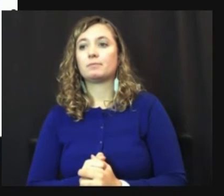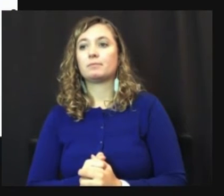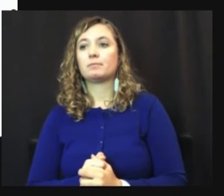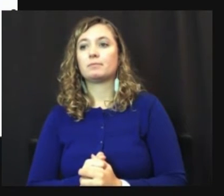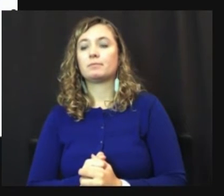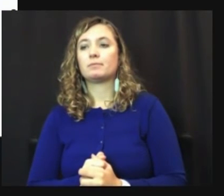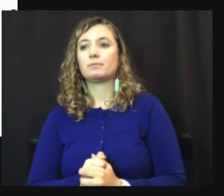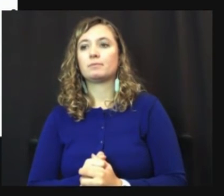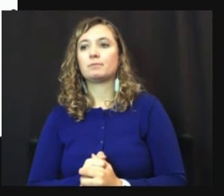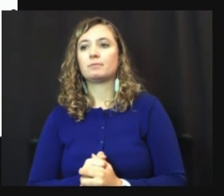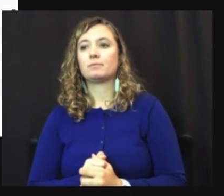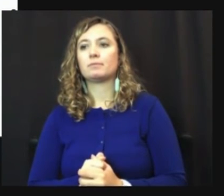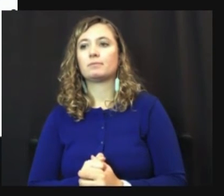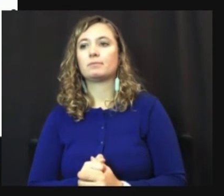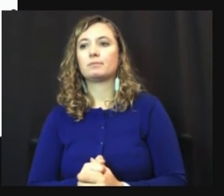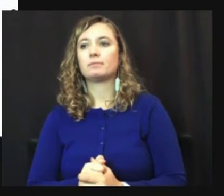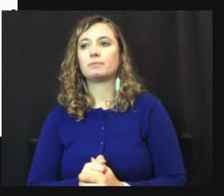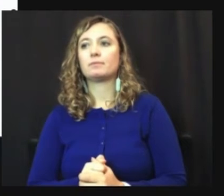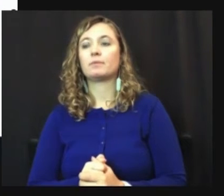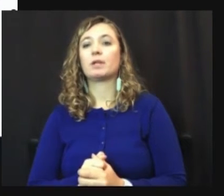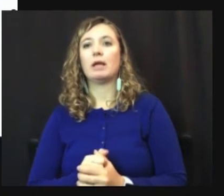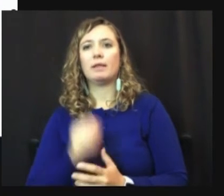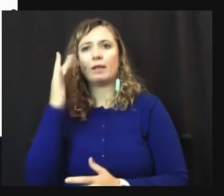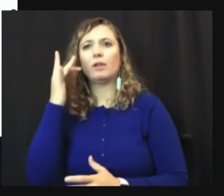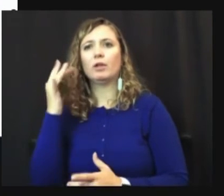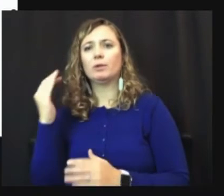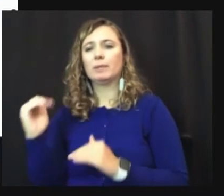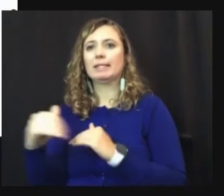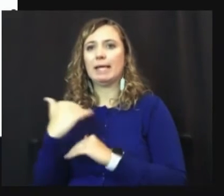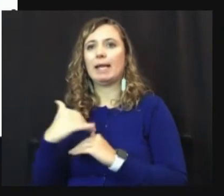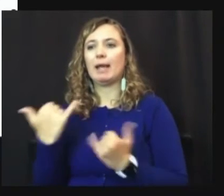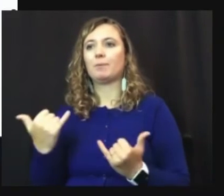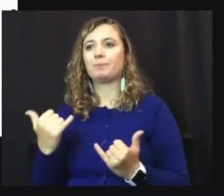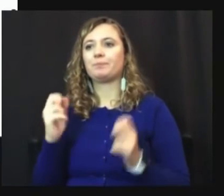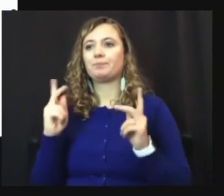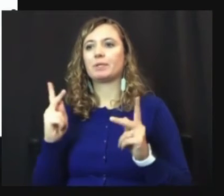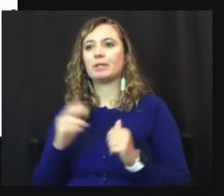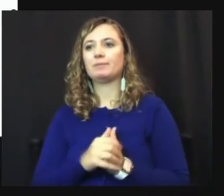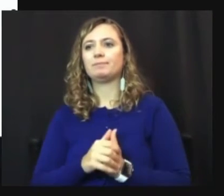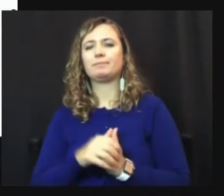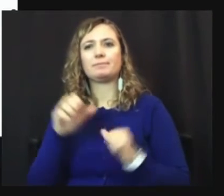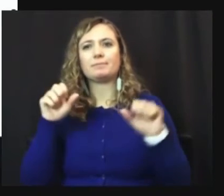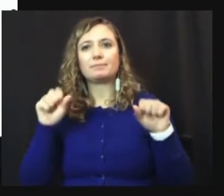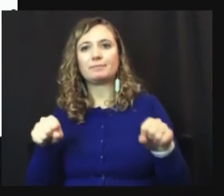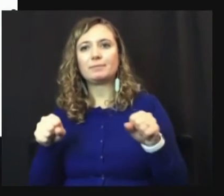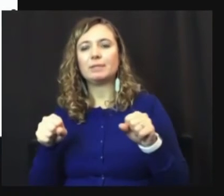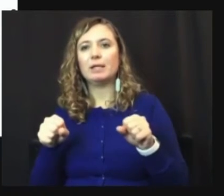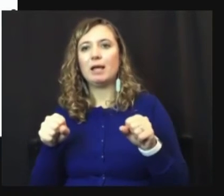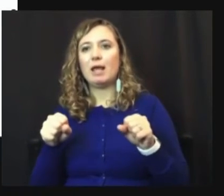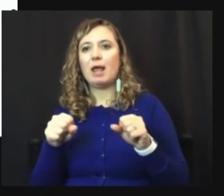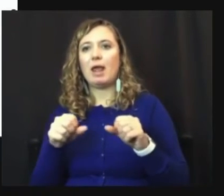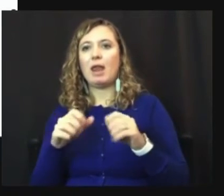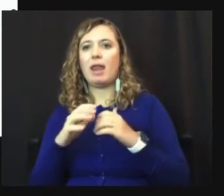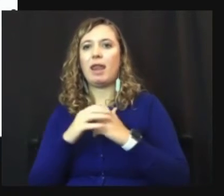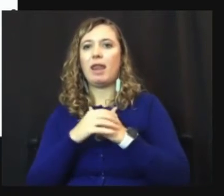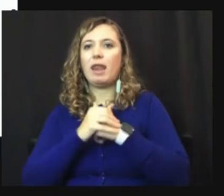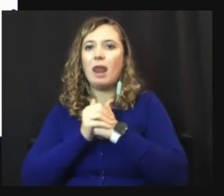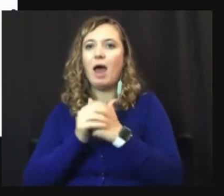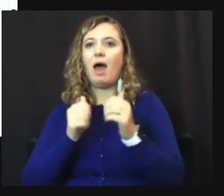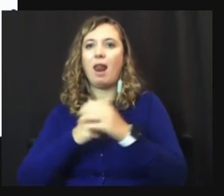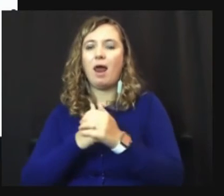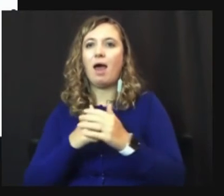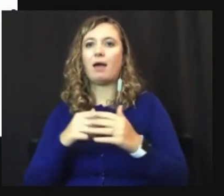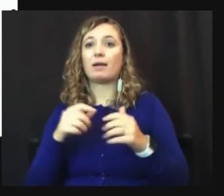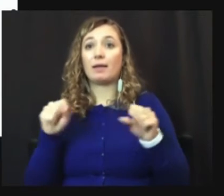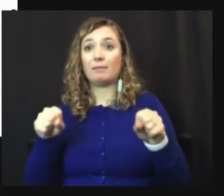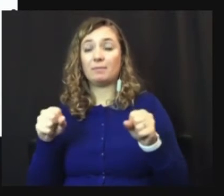Again, I think the questions are getting sent over. Can knuckle cracking be a stim? Is a question. And